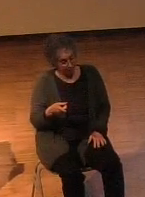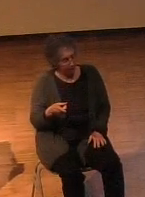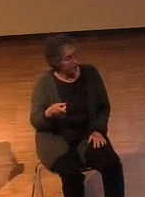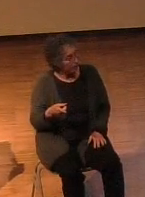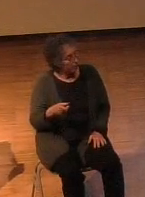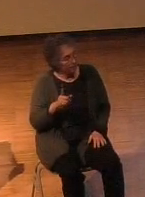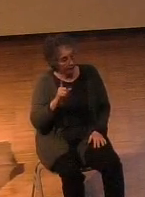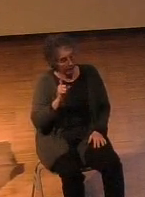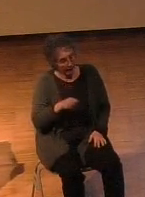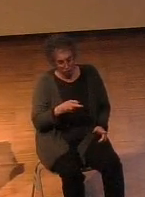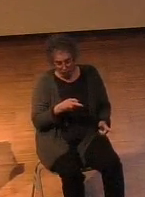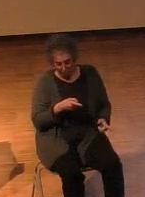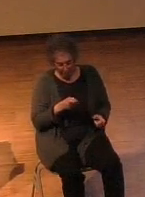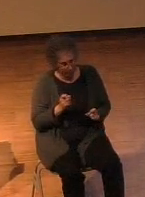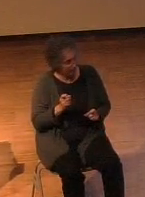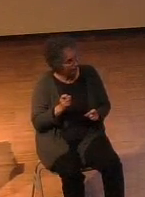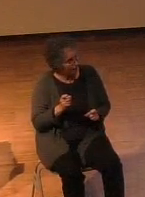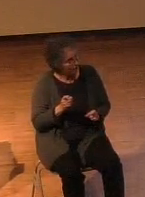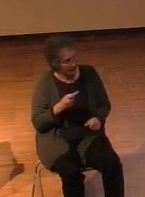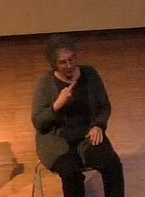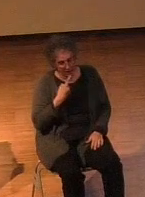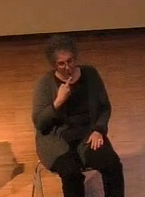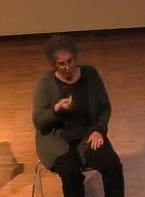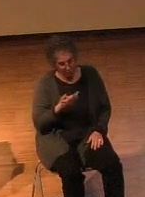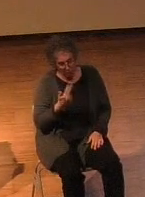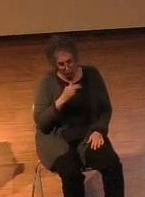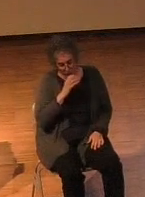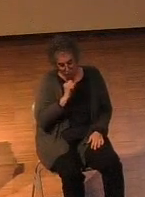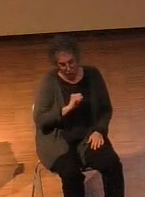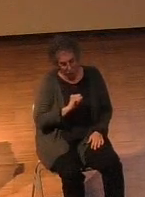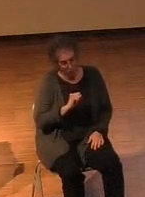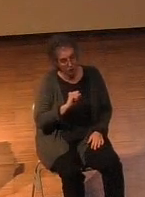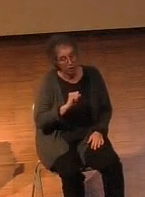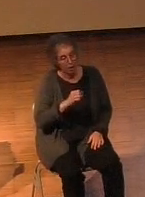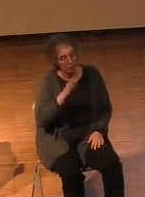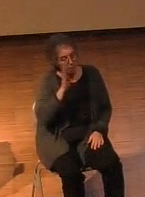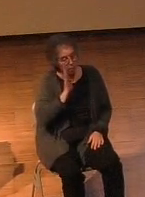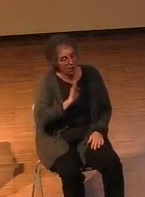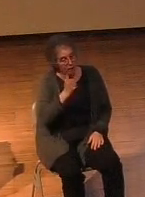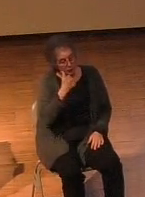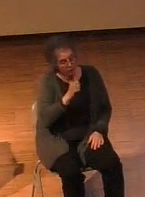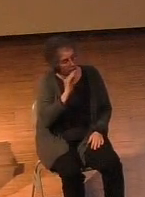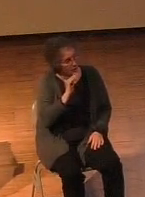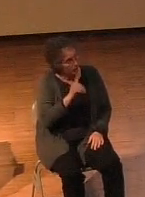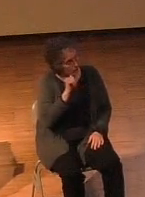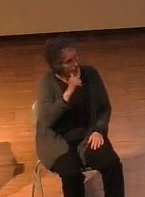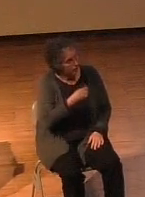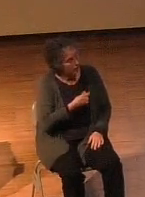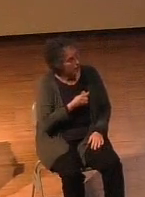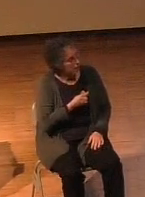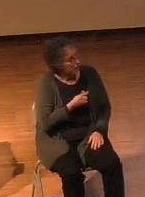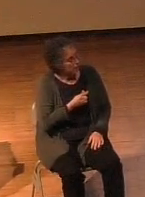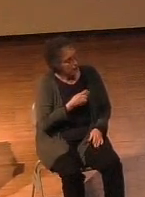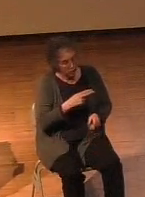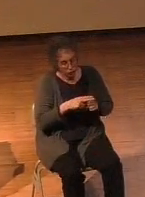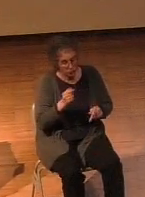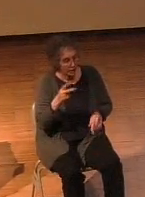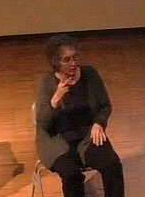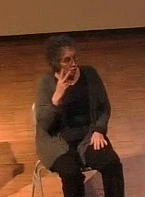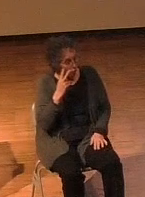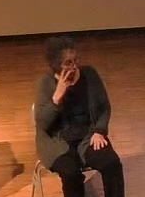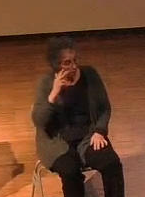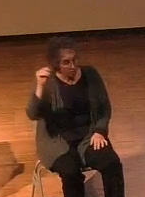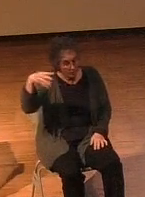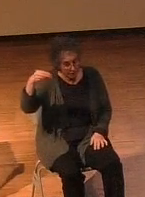had to immediately tell my 13-year-old brown girl daughter to, as soon as I saw the